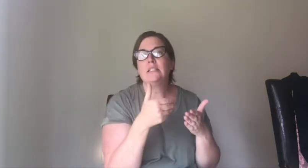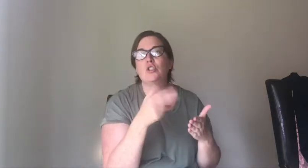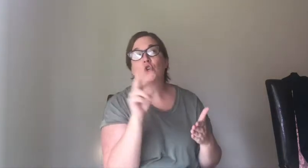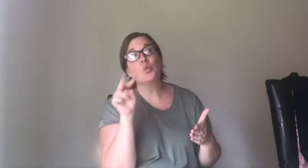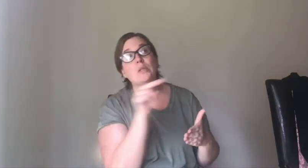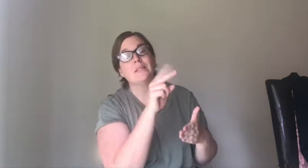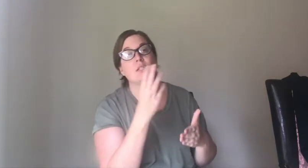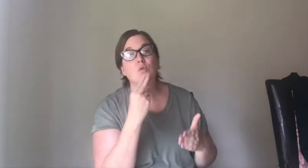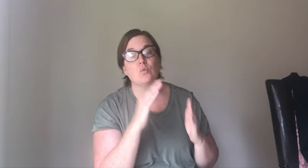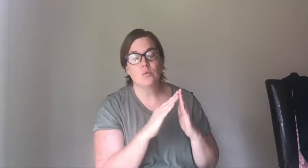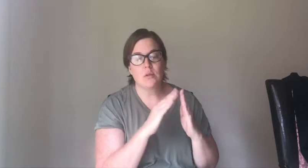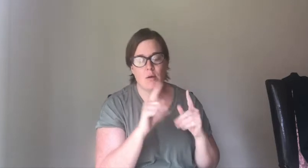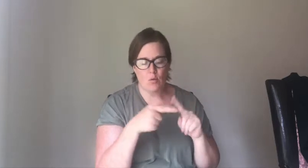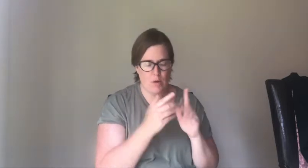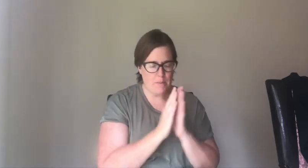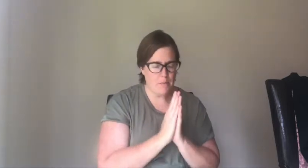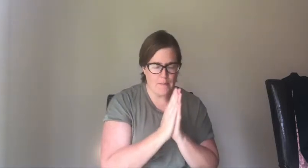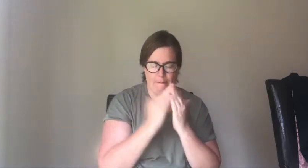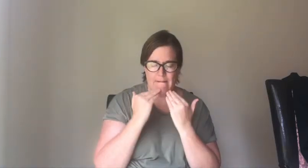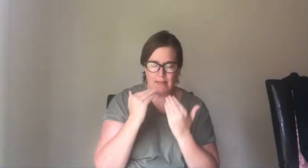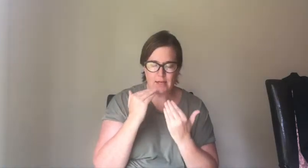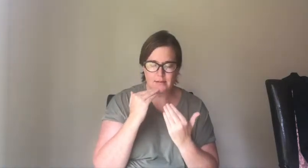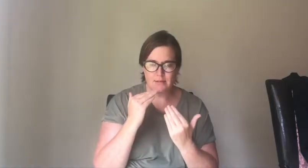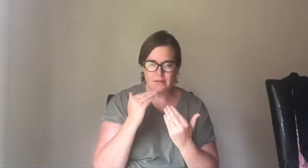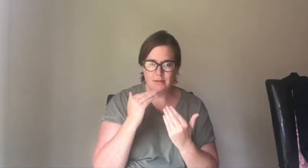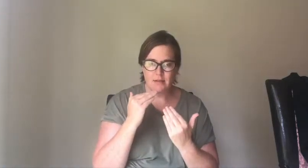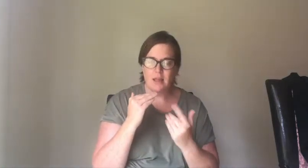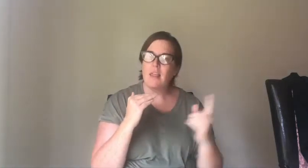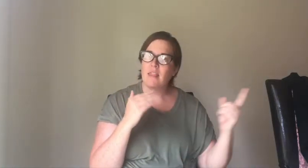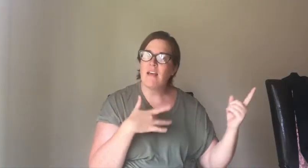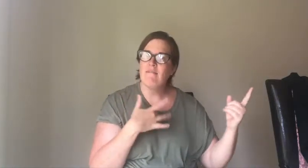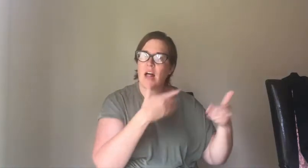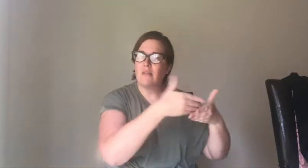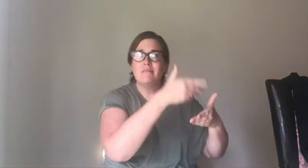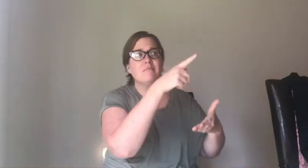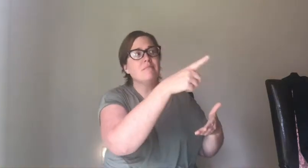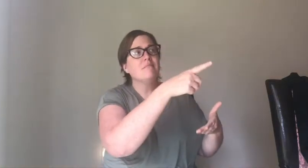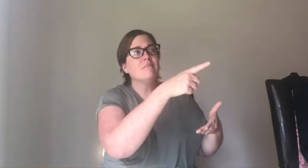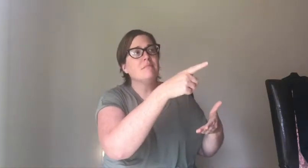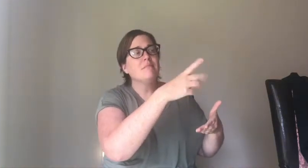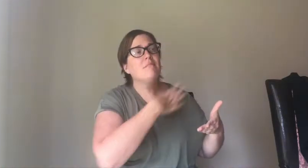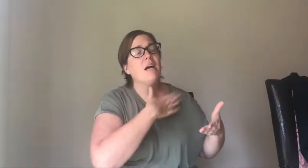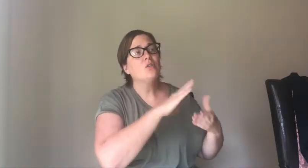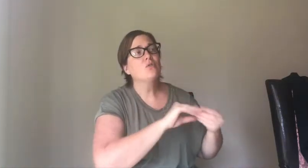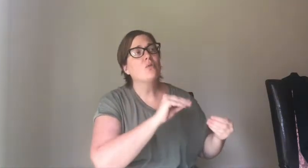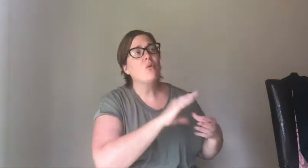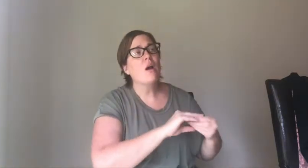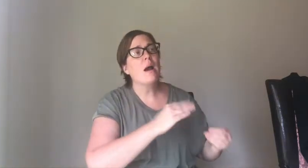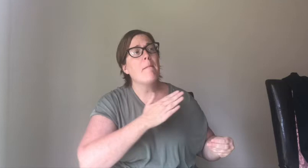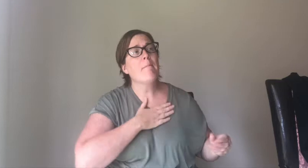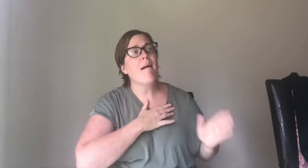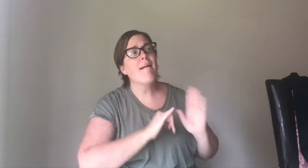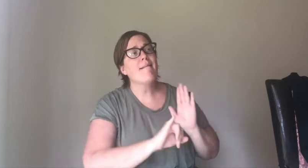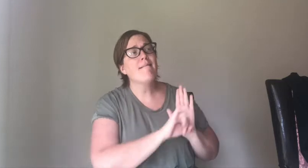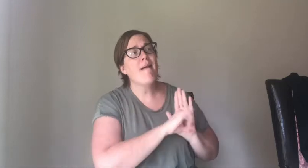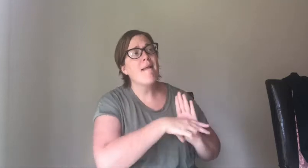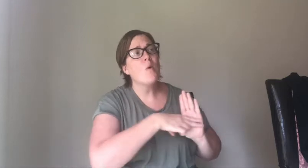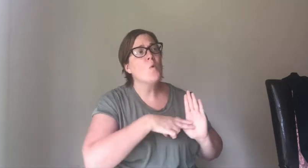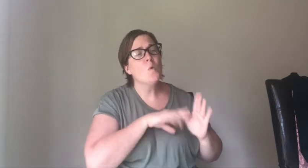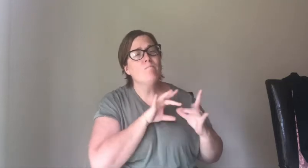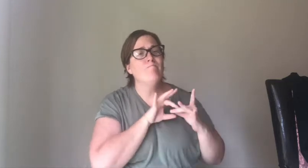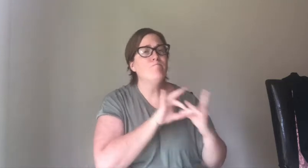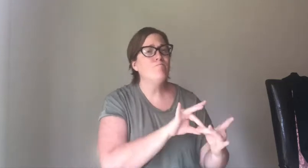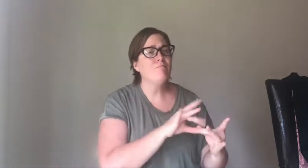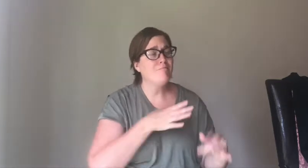had always done, giving thanks to his God. Now, what Daniel's doing here, you have to understand, was a practice